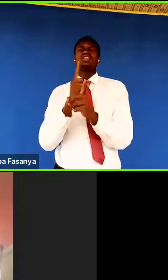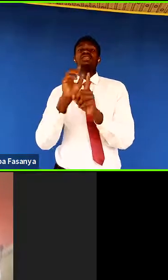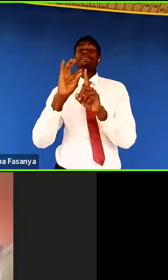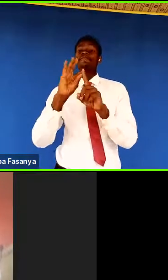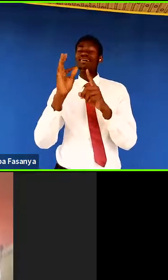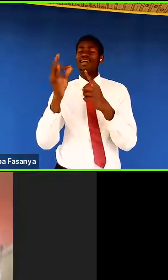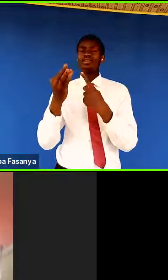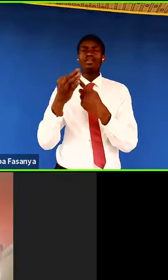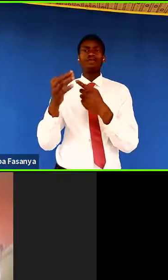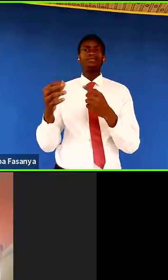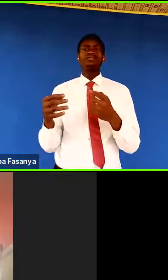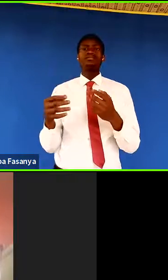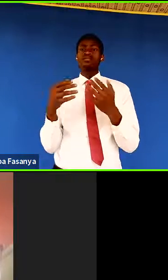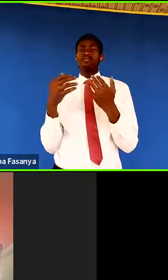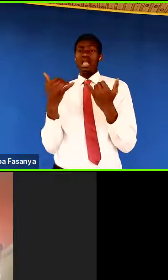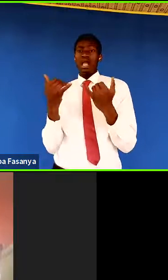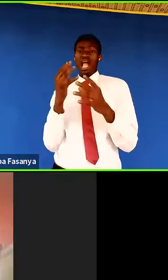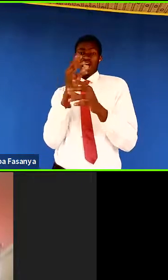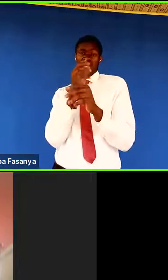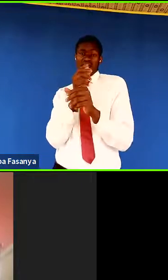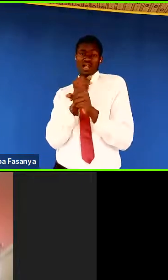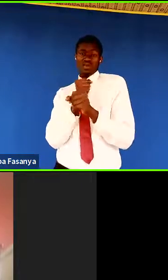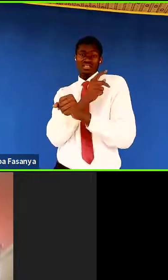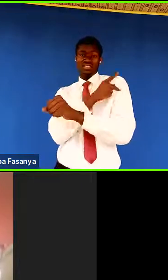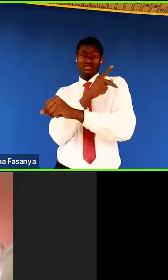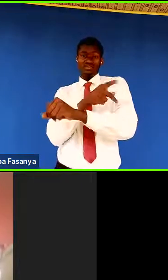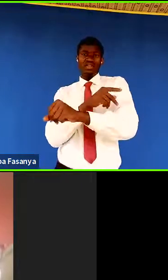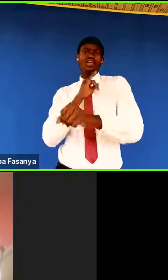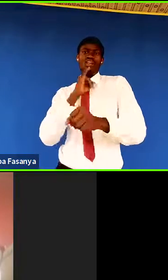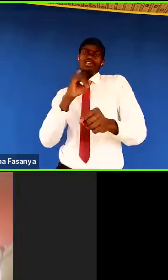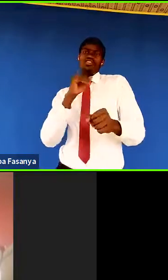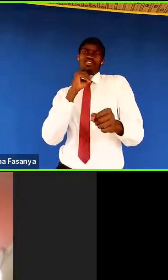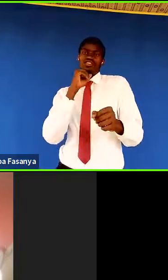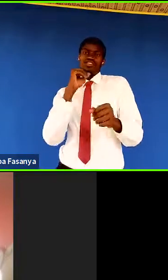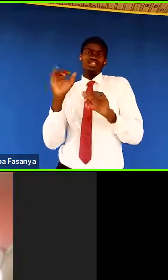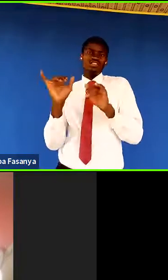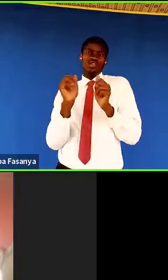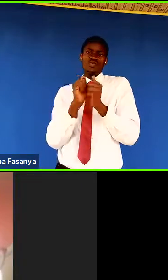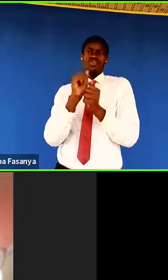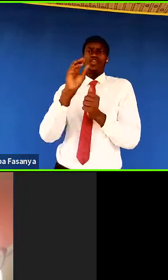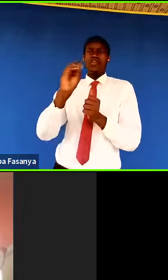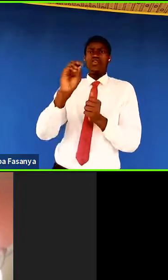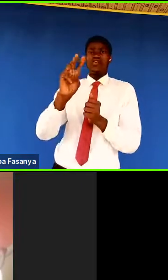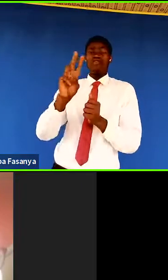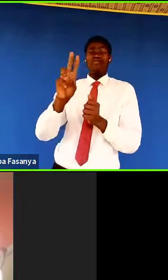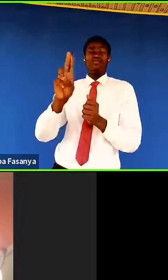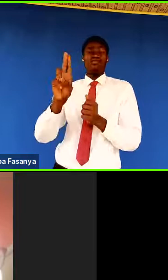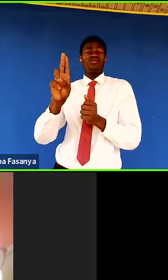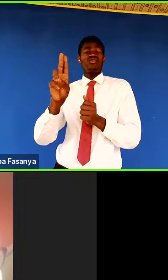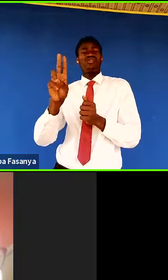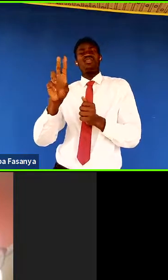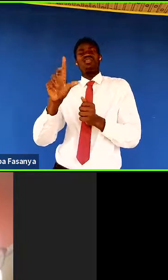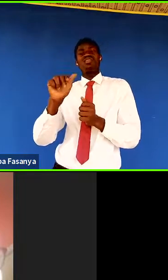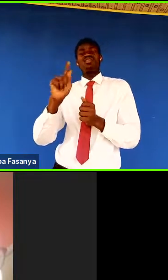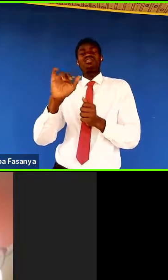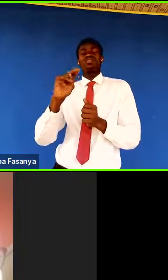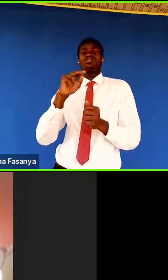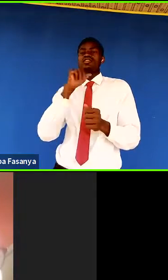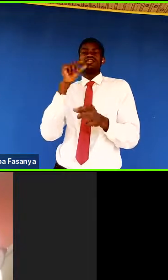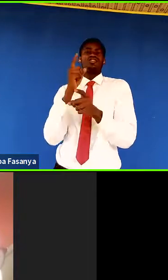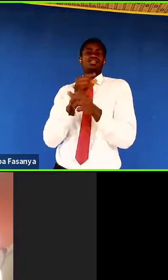conception is beyond ovulation. So that's why it's not just about the woman. So